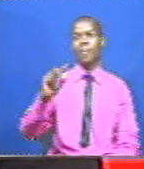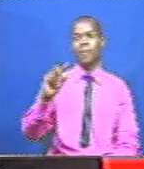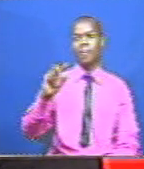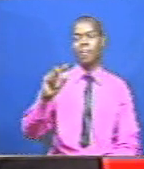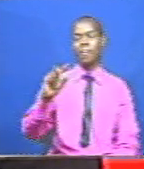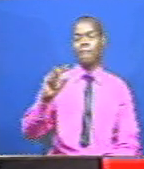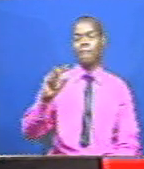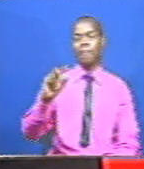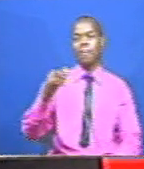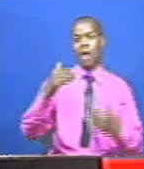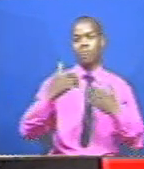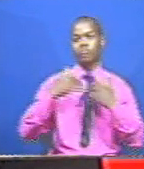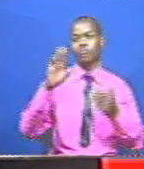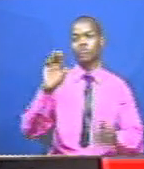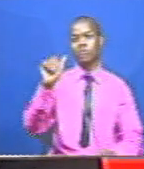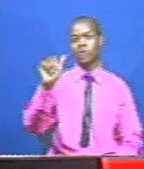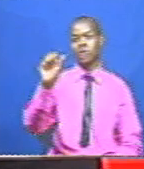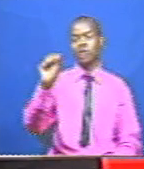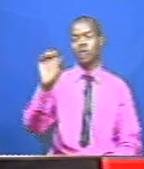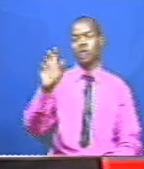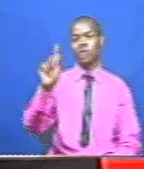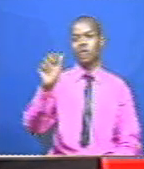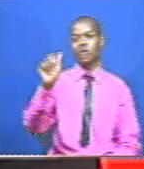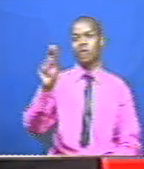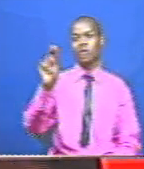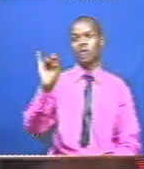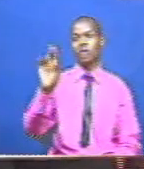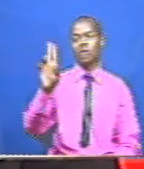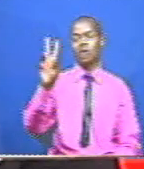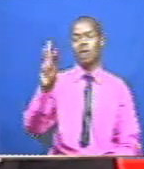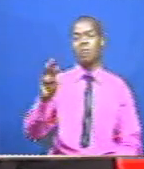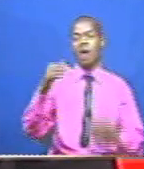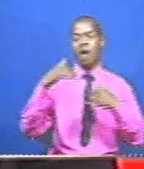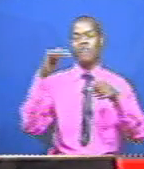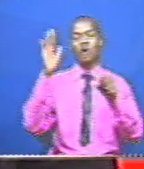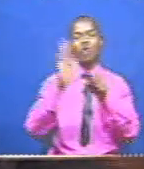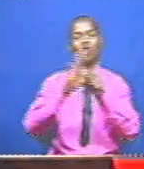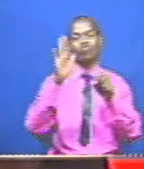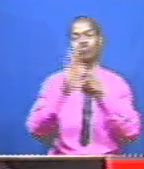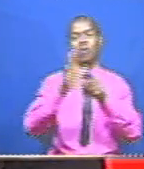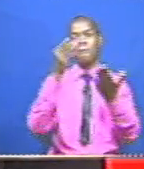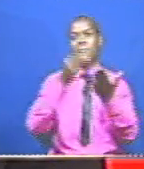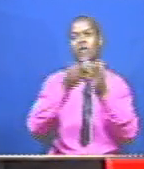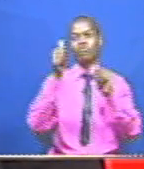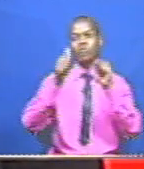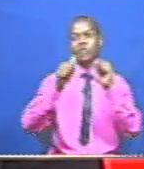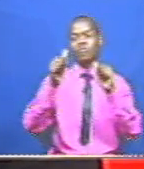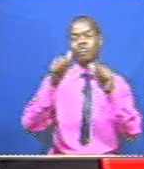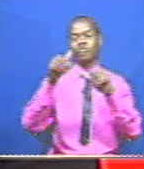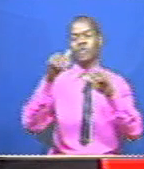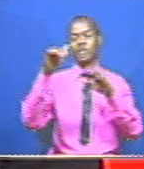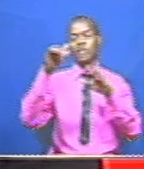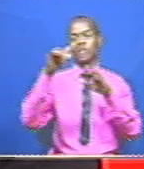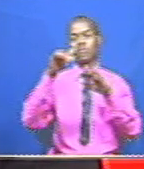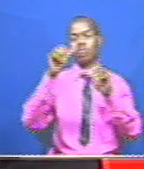titanium, there is a whole lot of money held at the national government which needs to go to